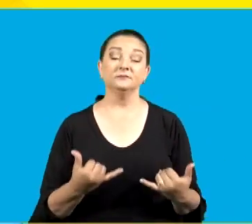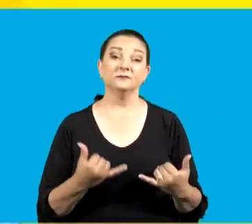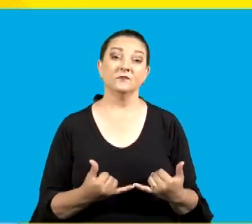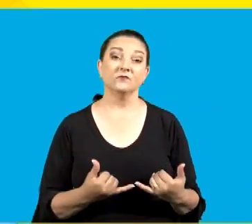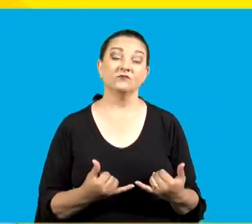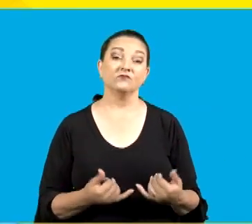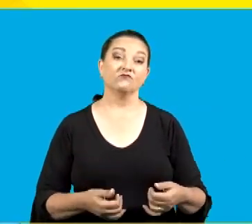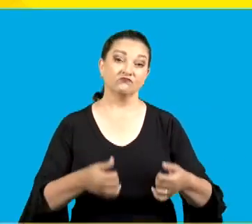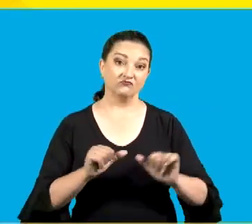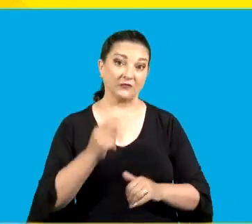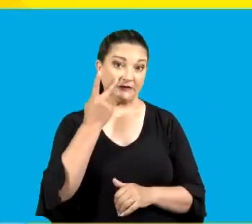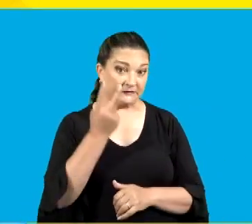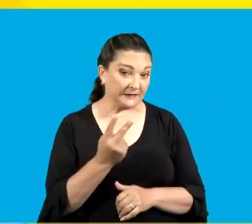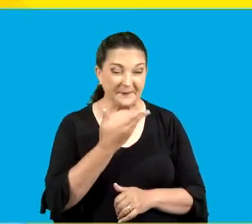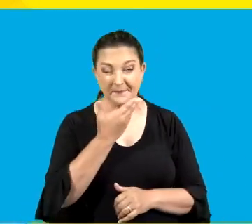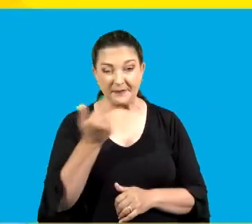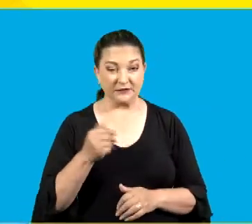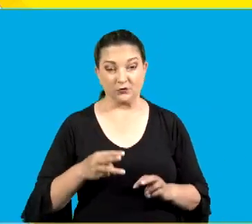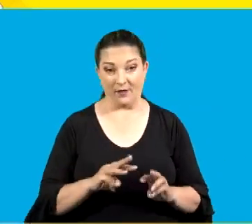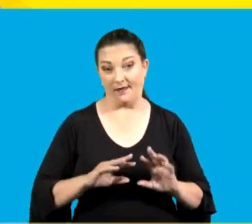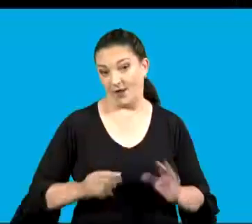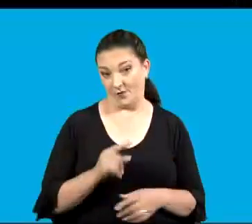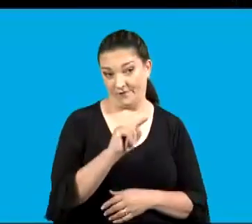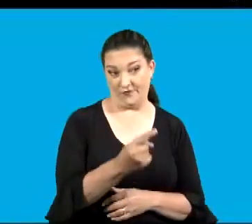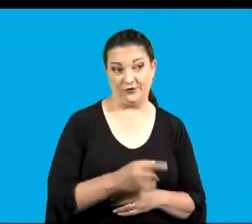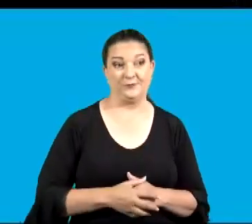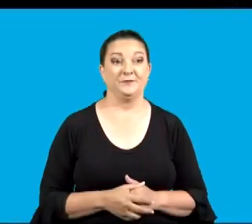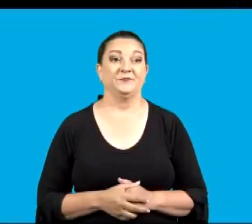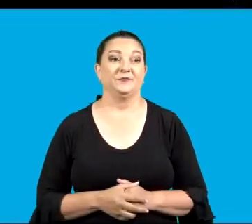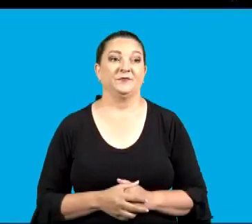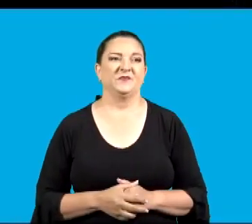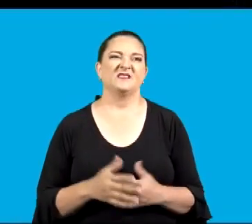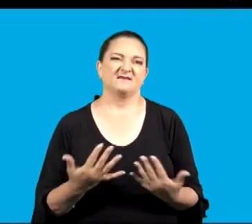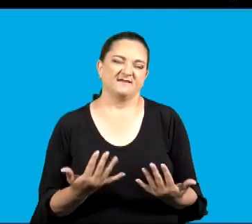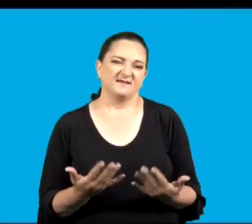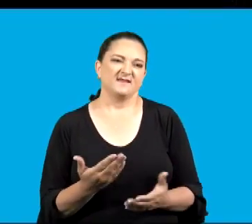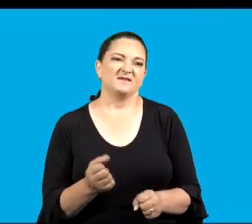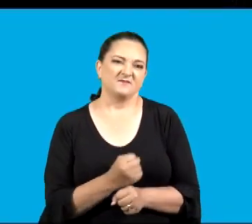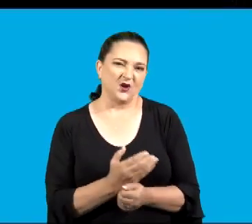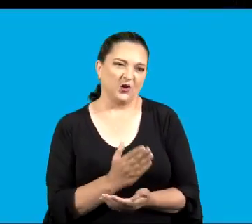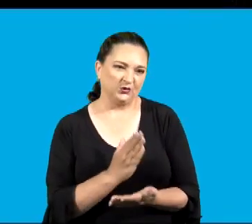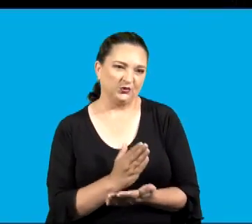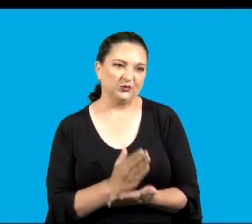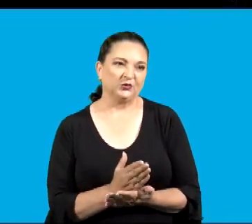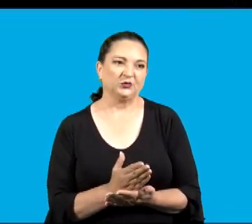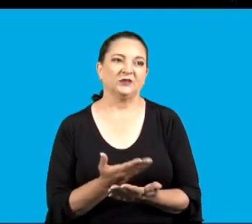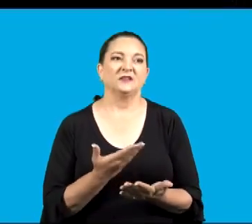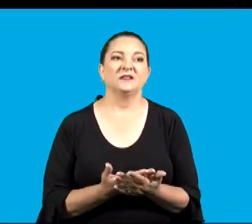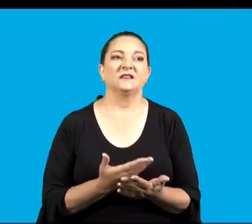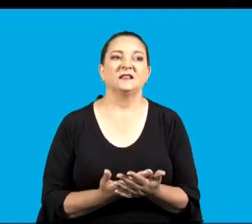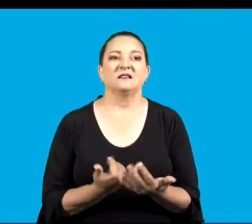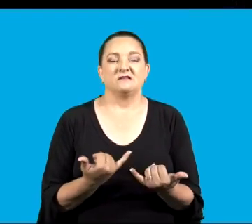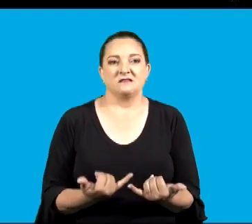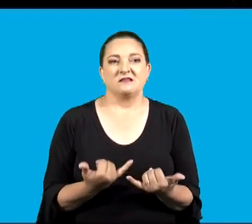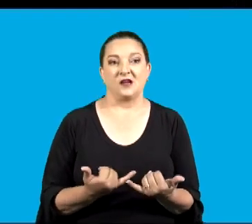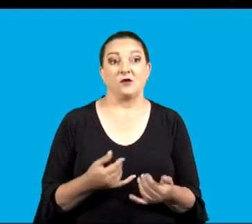Let us look at the very first way of reconciling. And we have an activity with us, so make sure that you have somewhere to write. And when